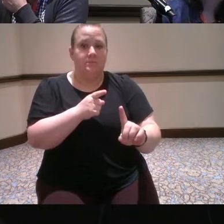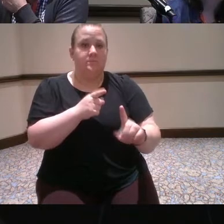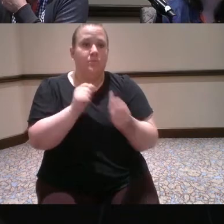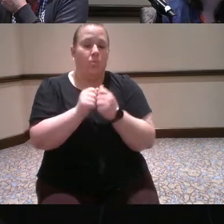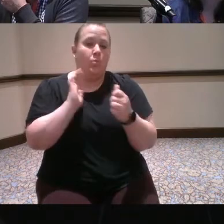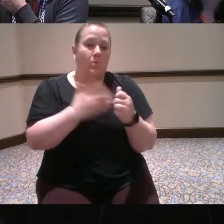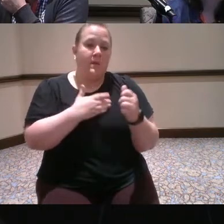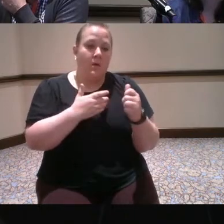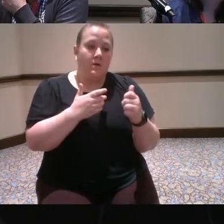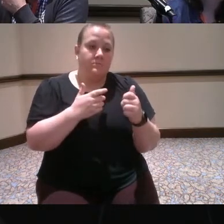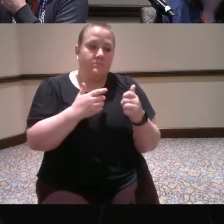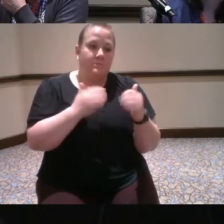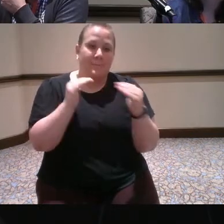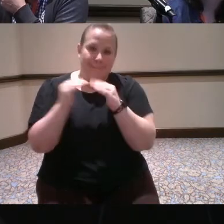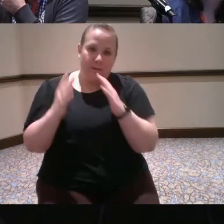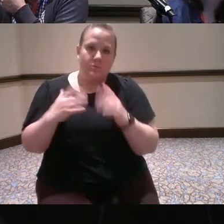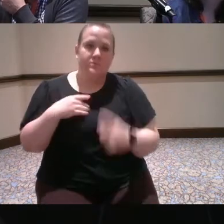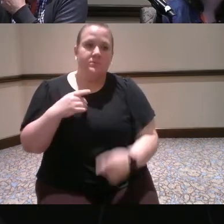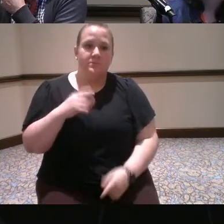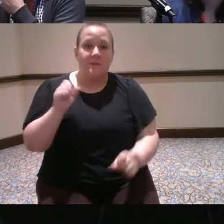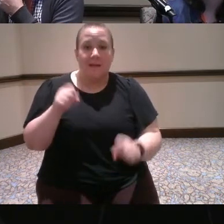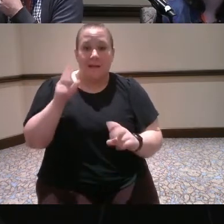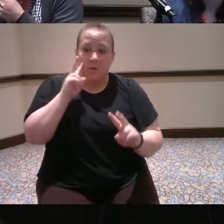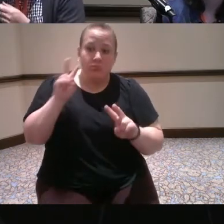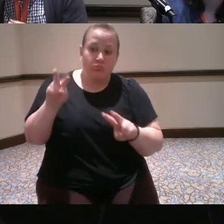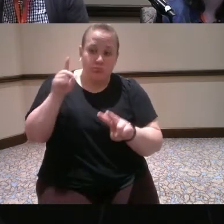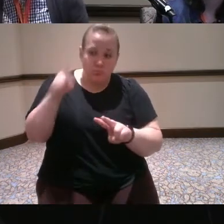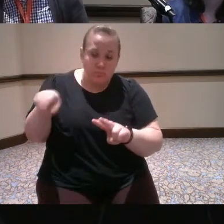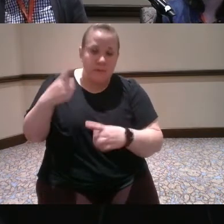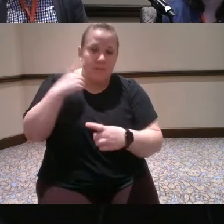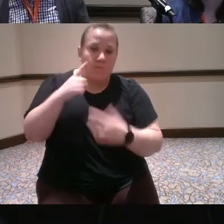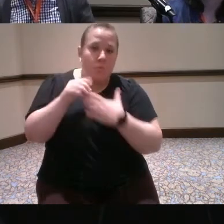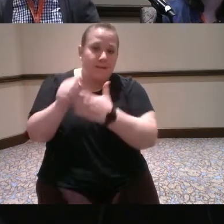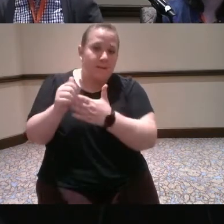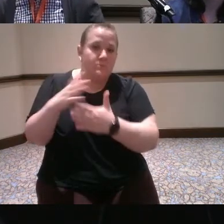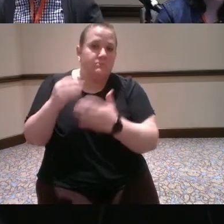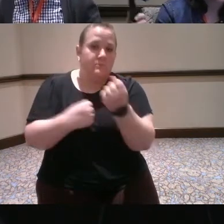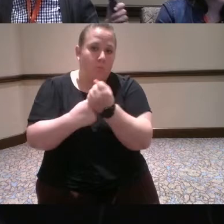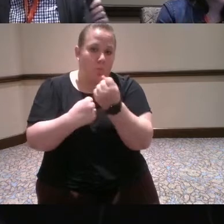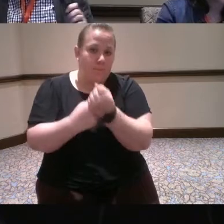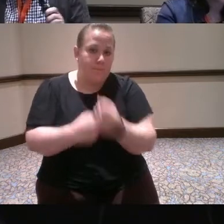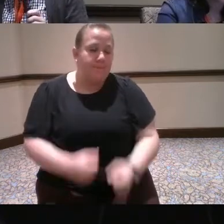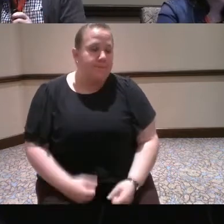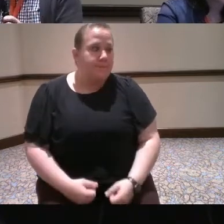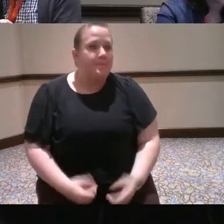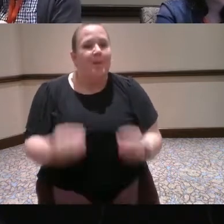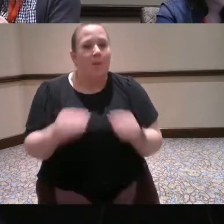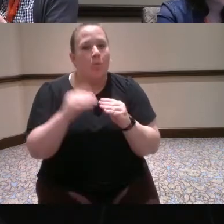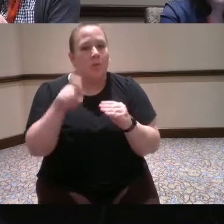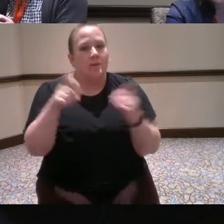colleagues and can look to them for leadership and support. And yeah, there's more to do.